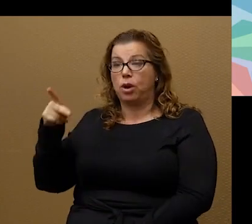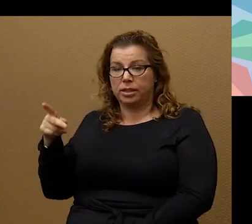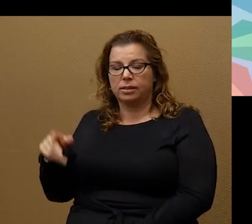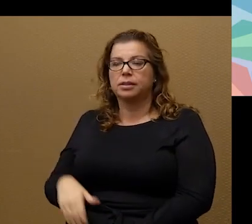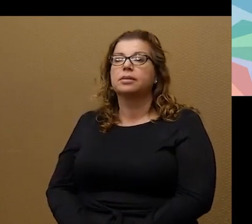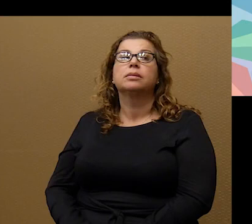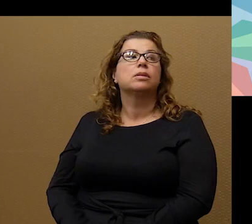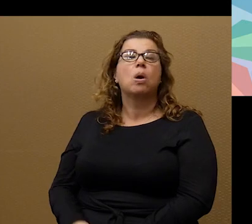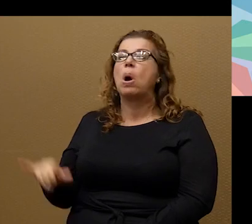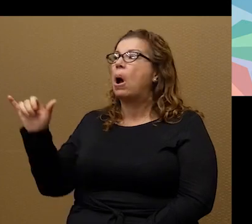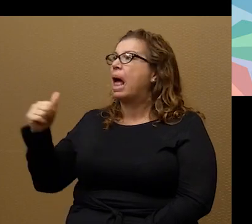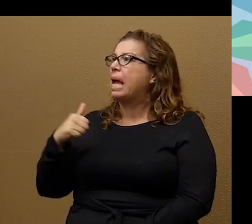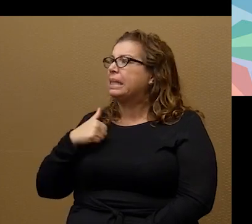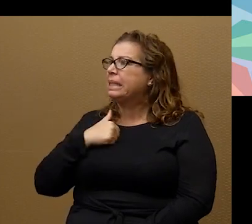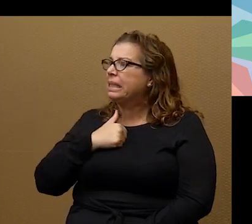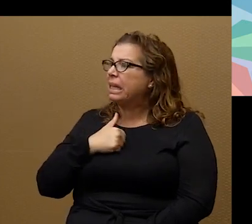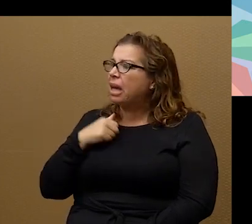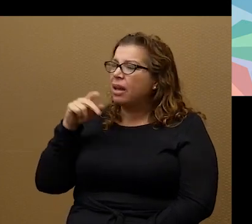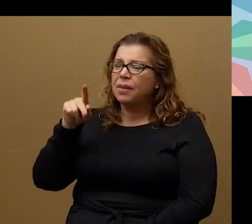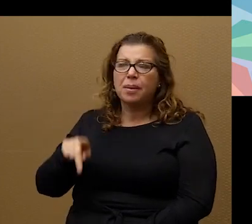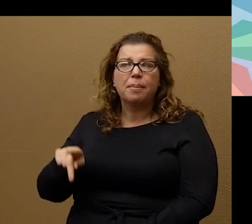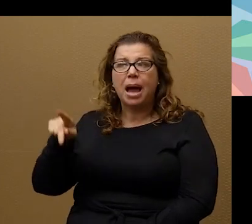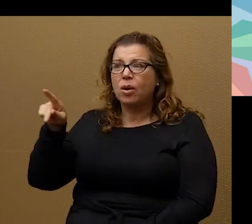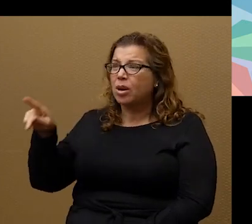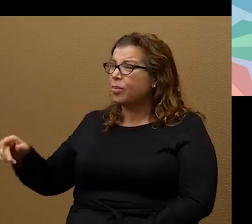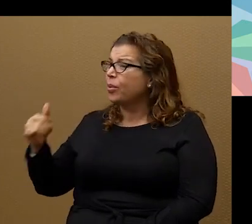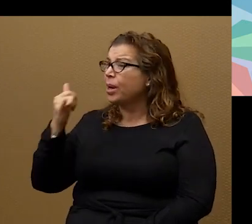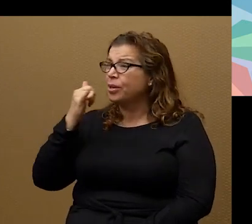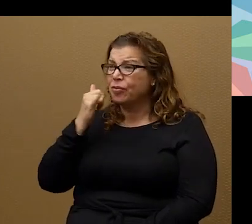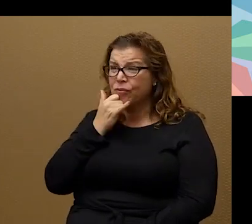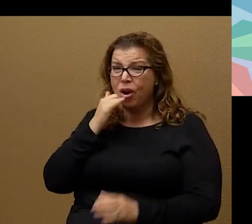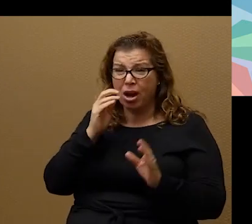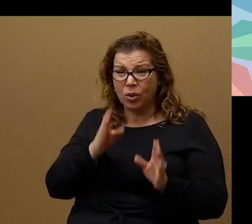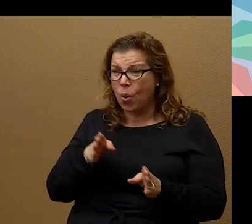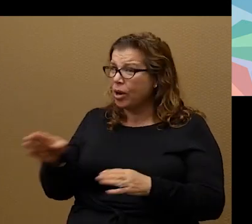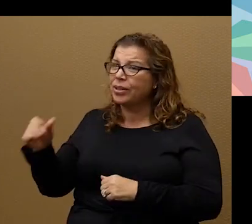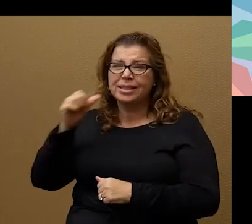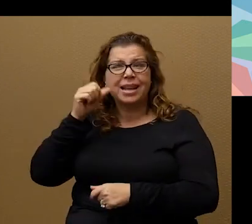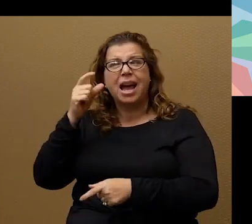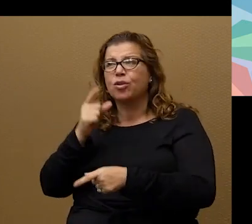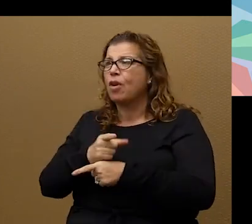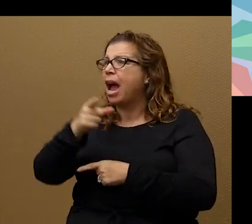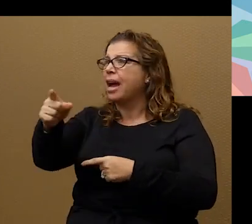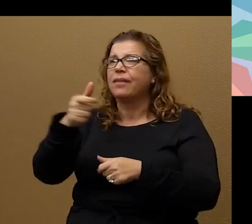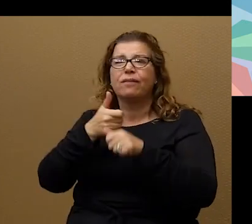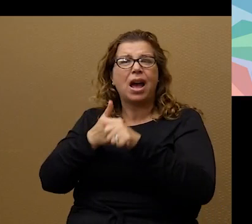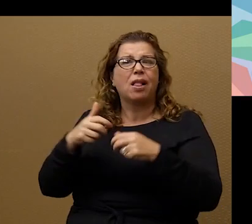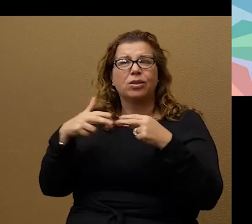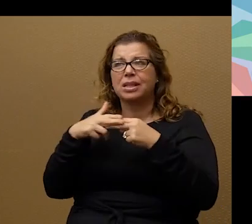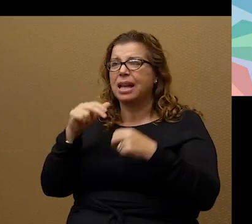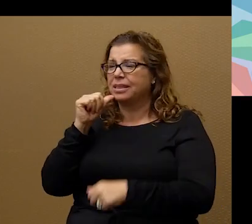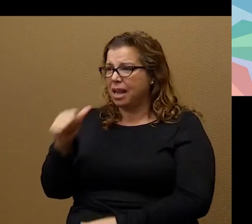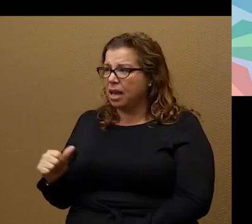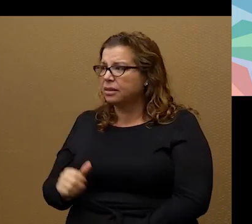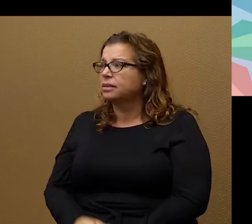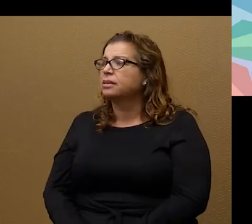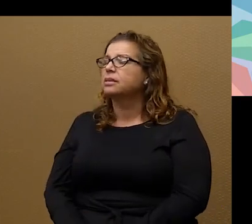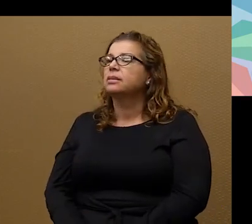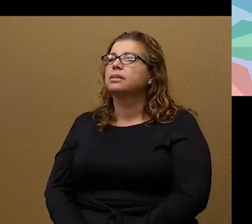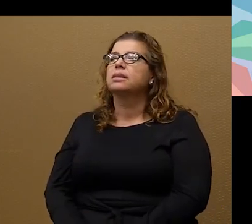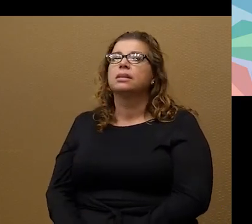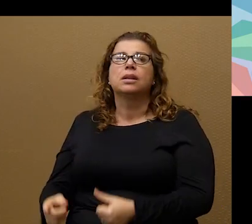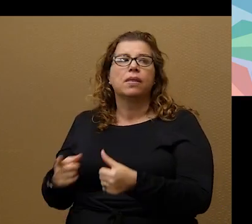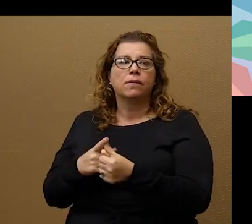Also, I apologize that the PowerPoint's all out of order. So, all right. The first one is